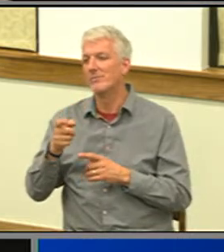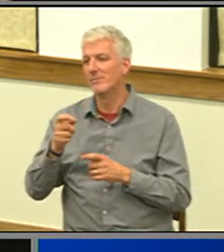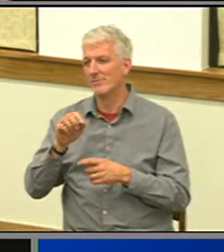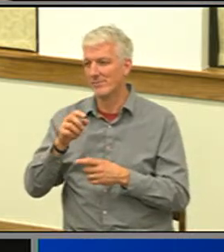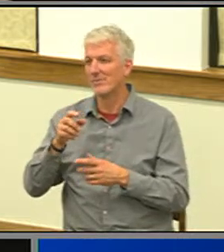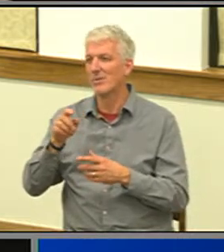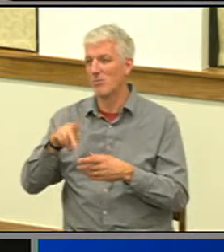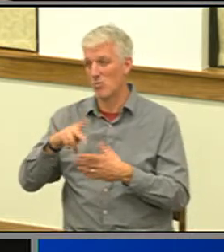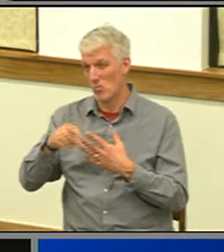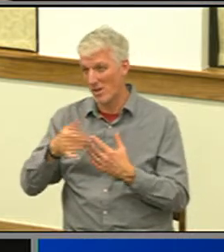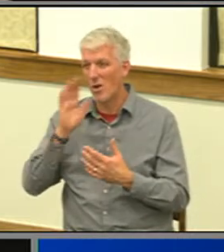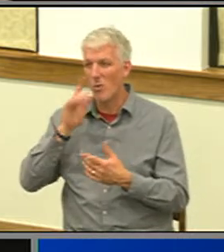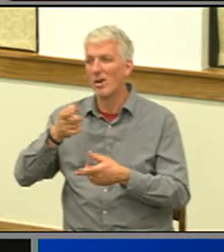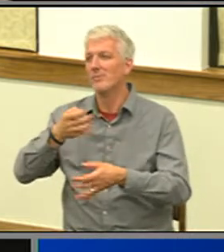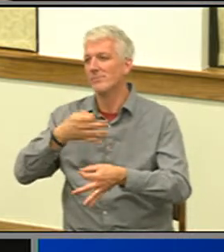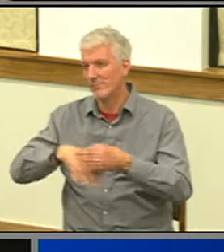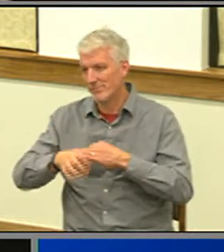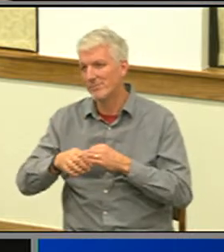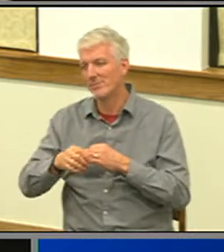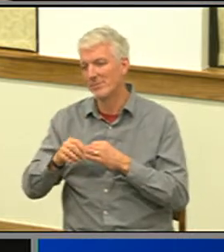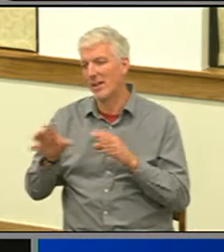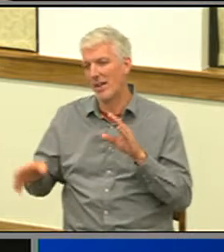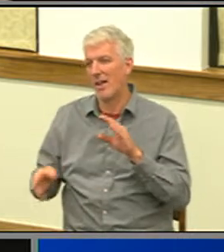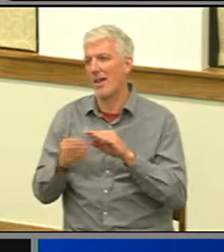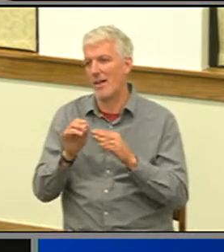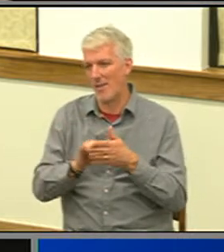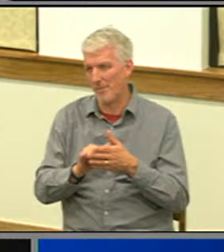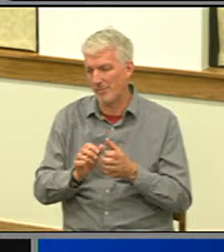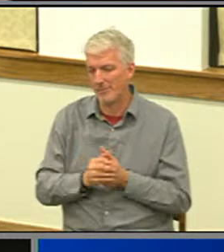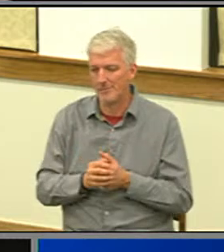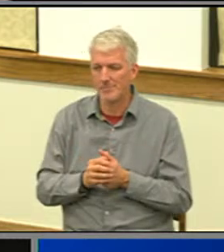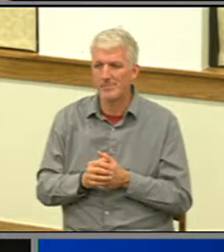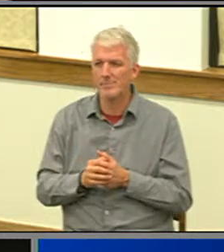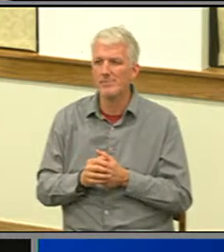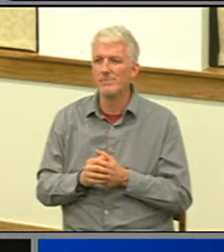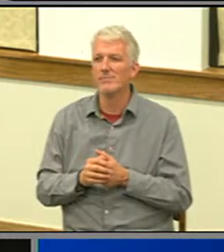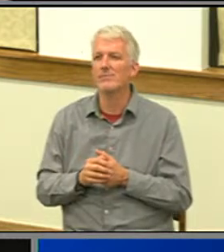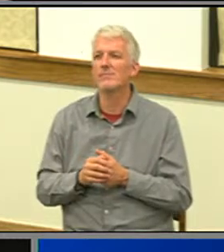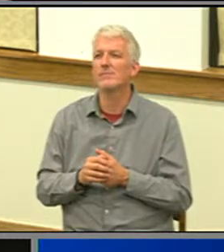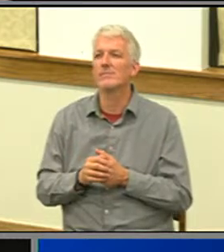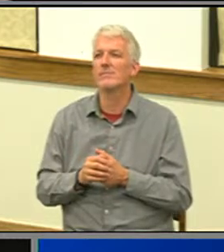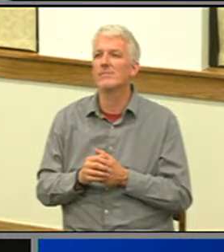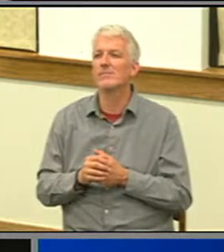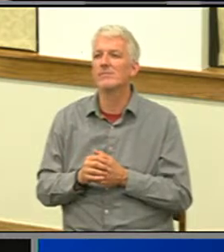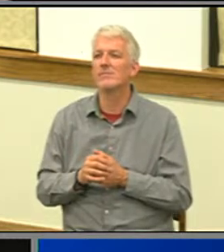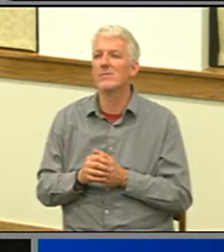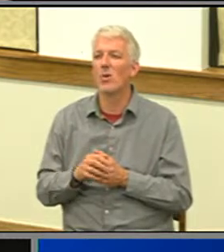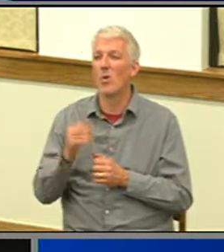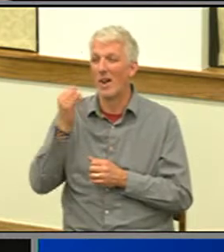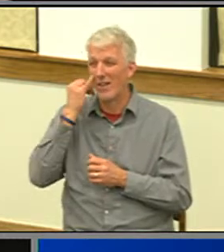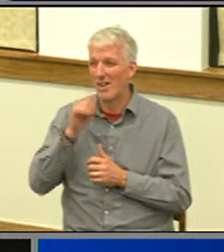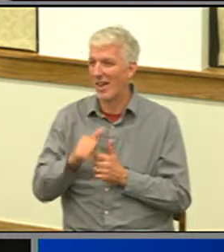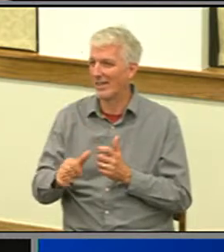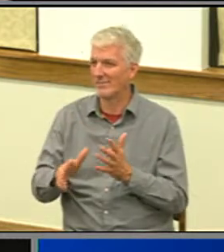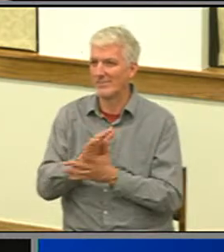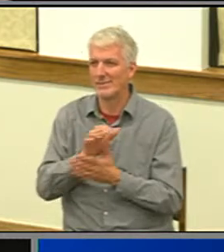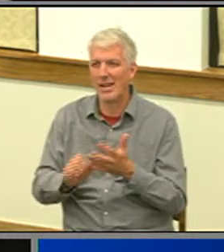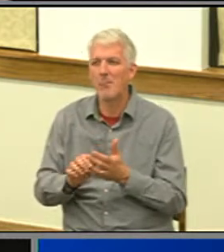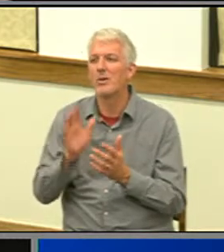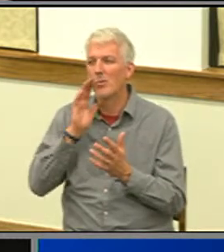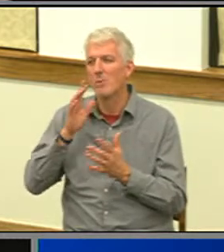this project, new gutters will be installed on those streets. And gutters that are broken or damaged will also be